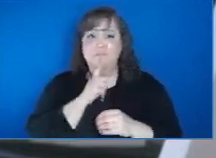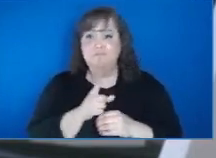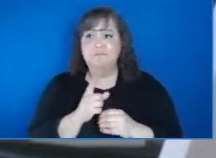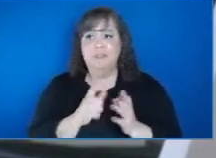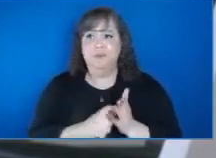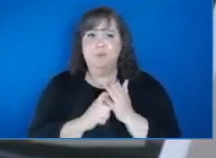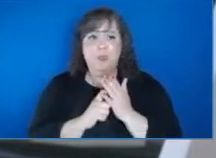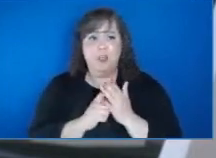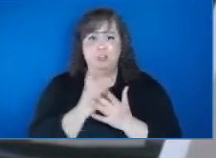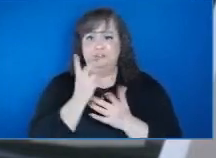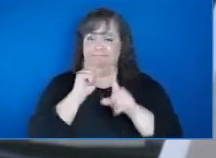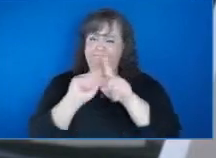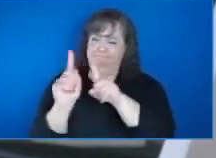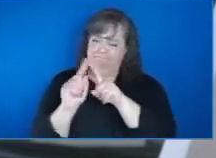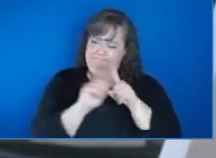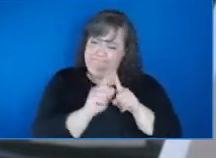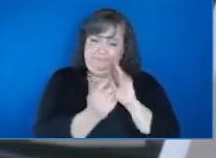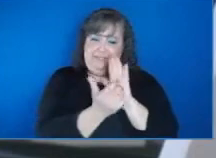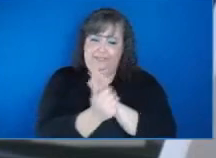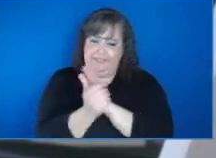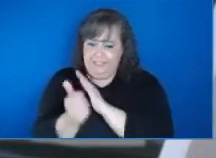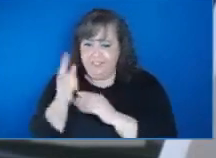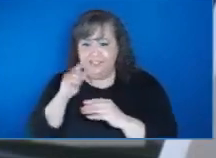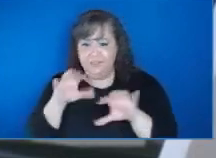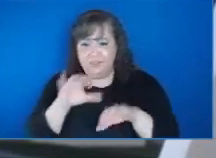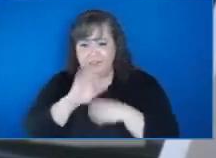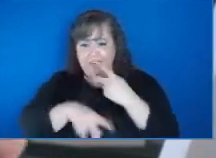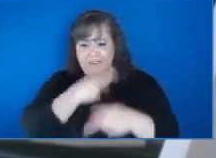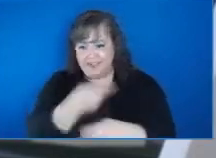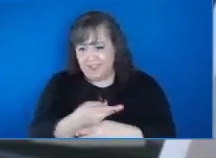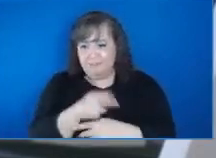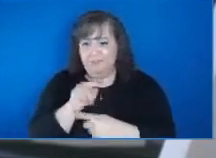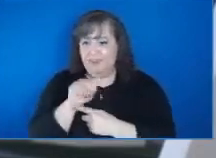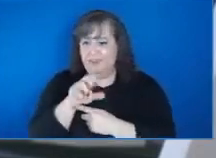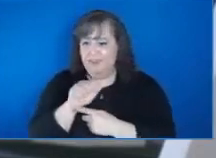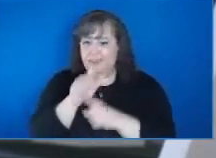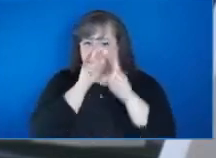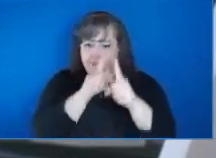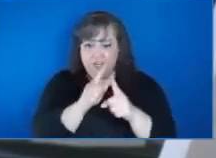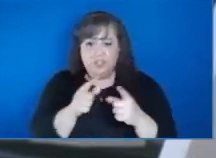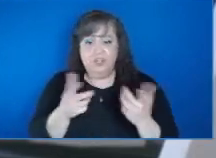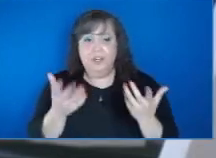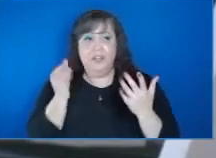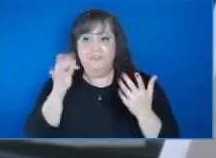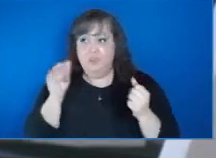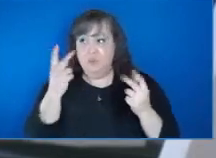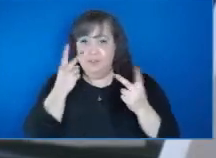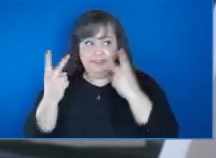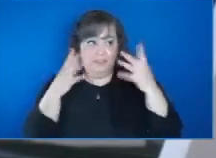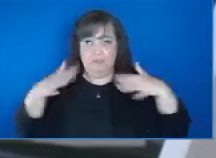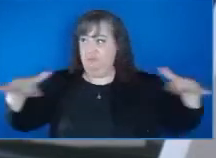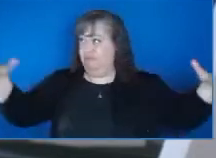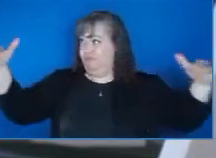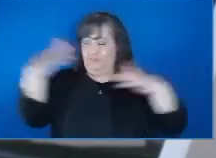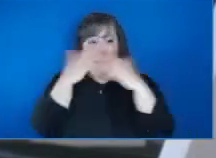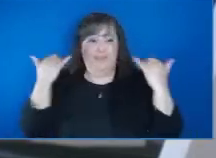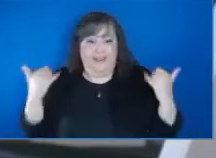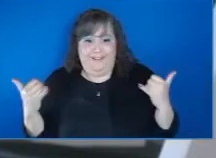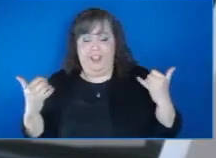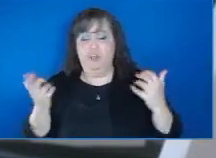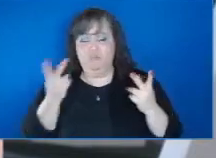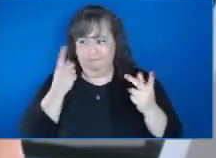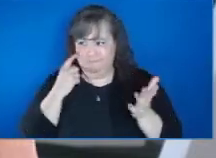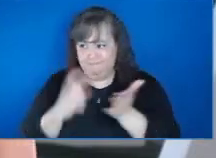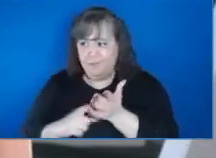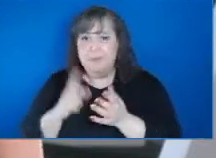NASA missions. I mean, if you could look around where I am right now, you would see people with lots of different skills. And I mean, communicating is an important part of this as well.